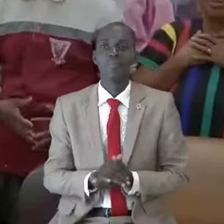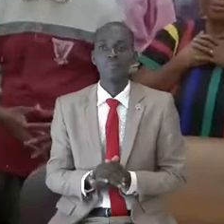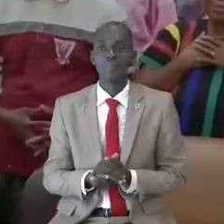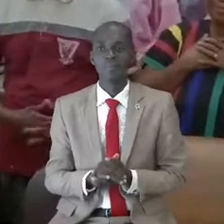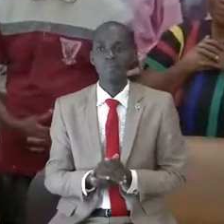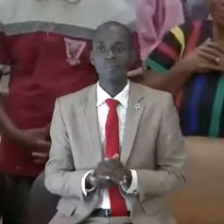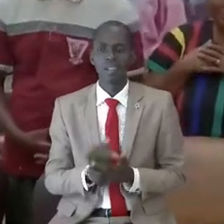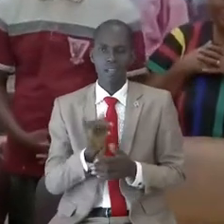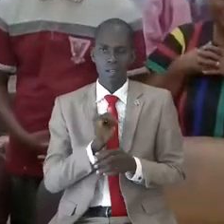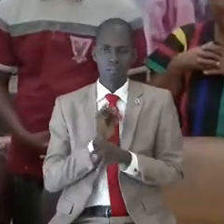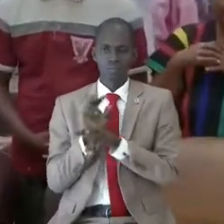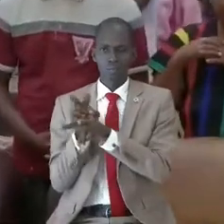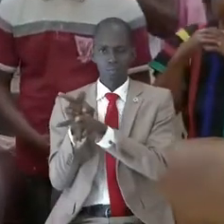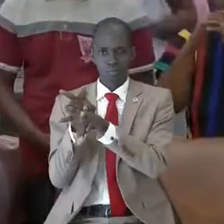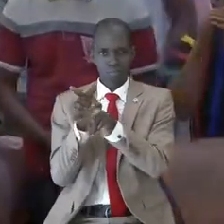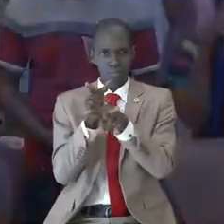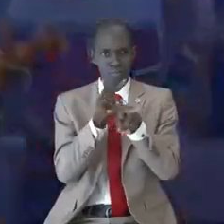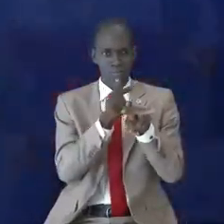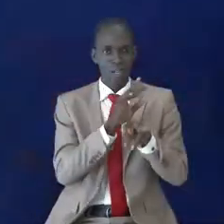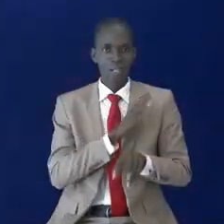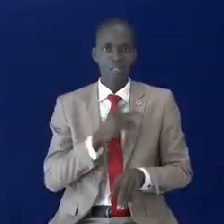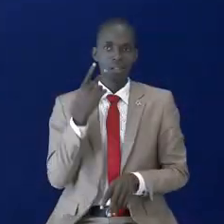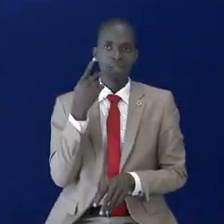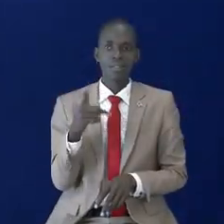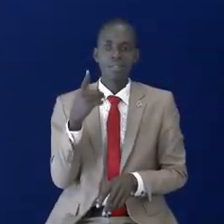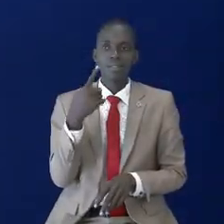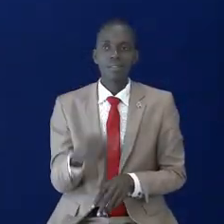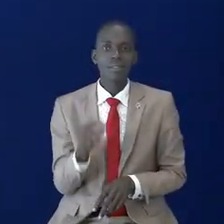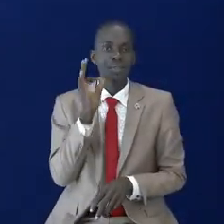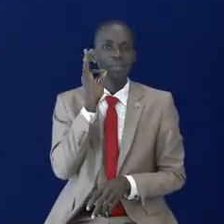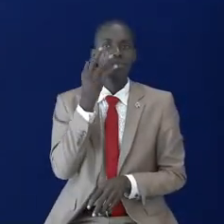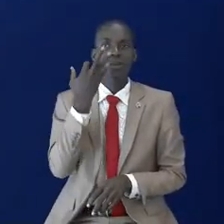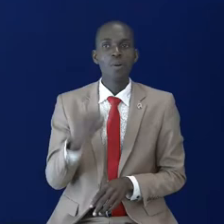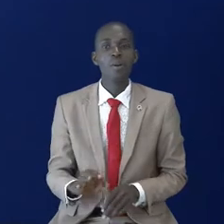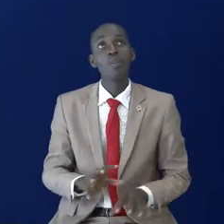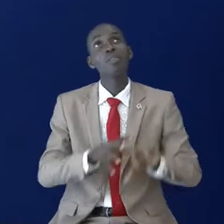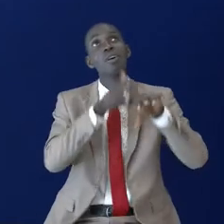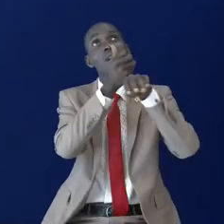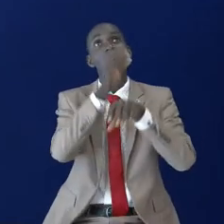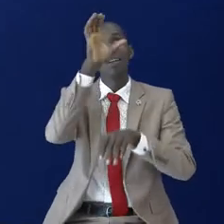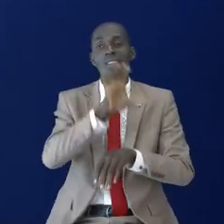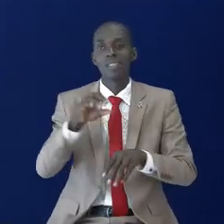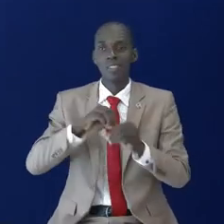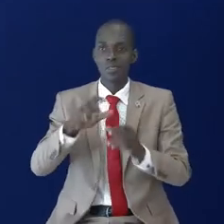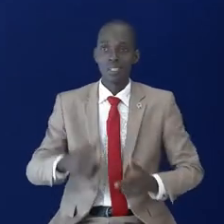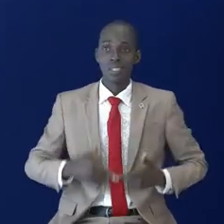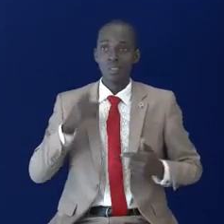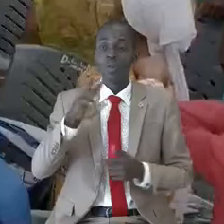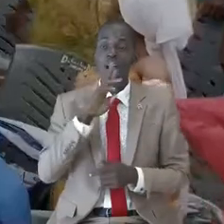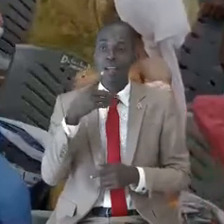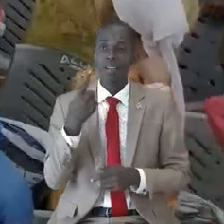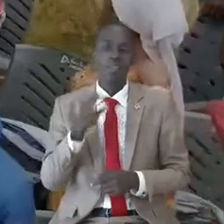I look at your life and I see the fruit of Calvary in your life. You are the fruitful